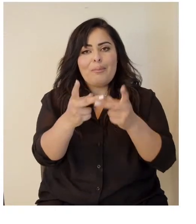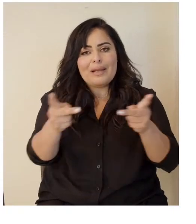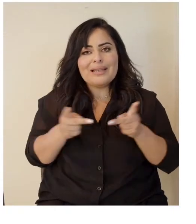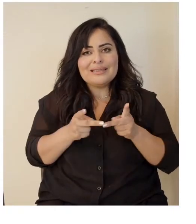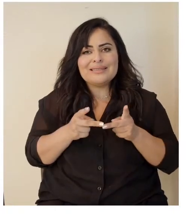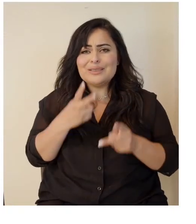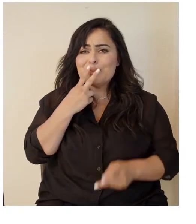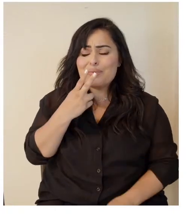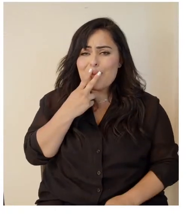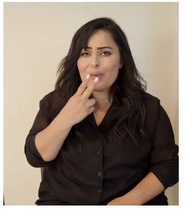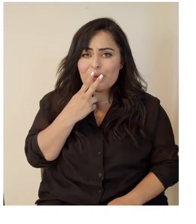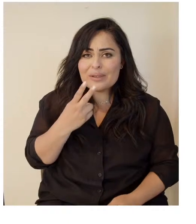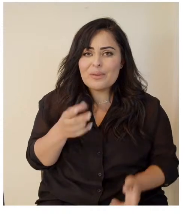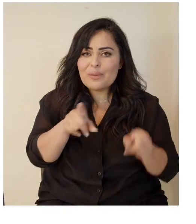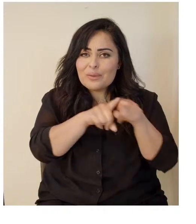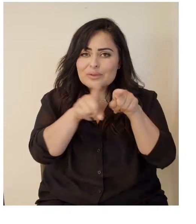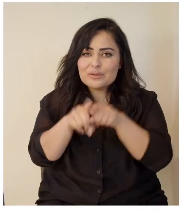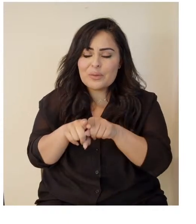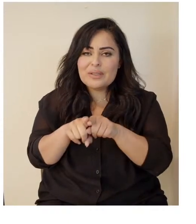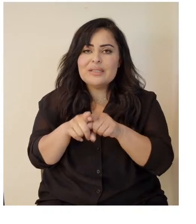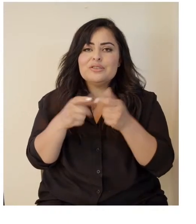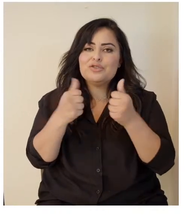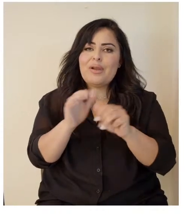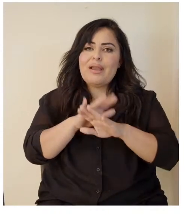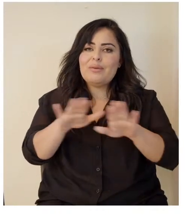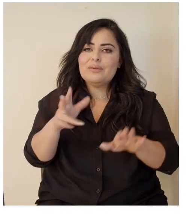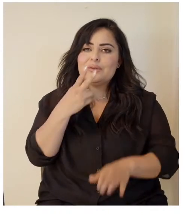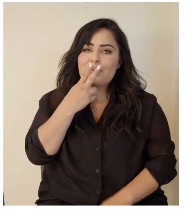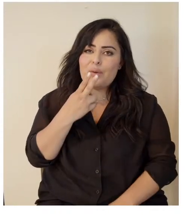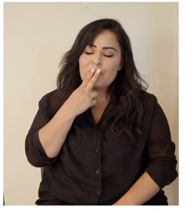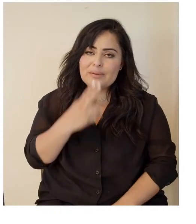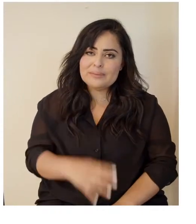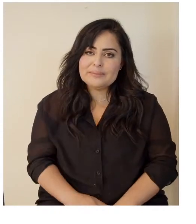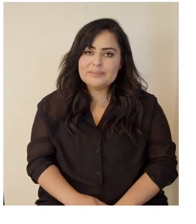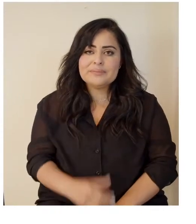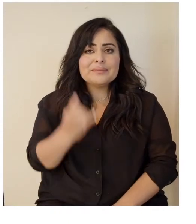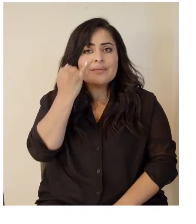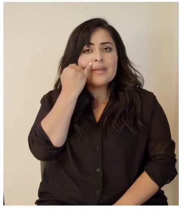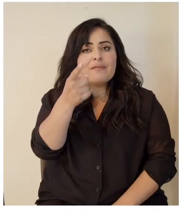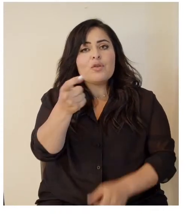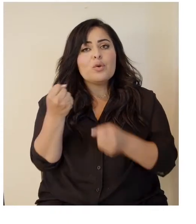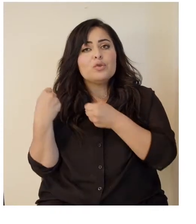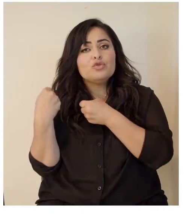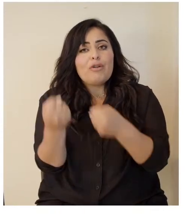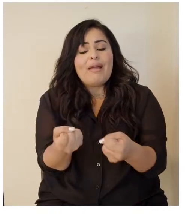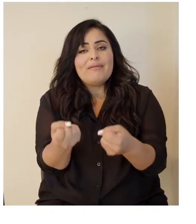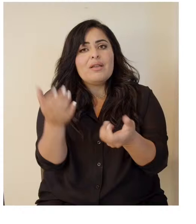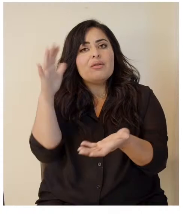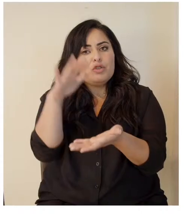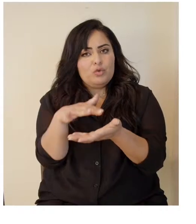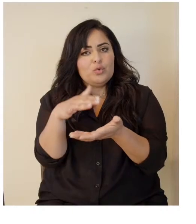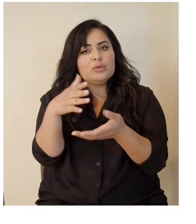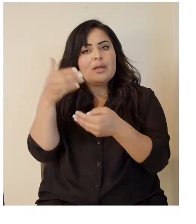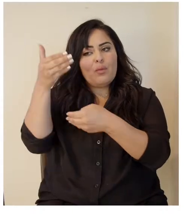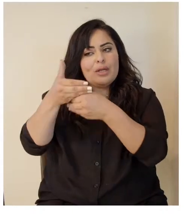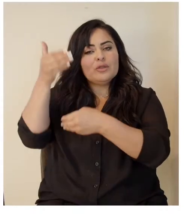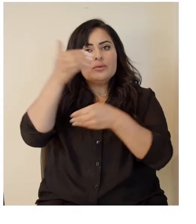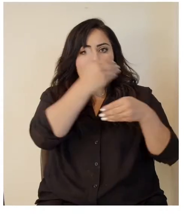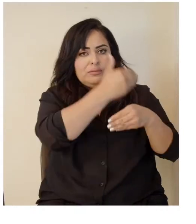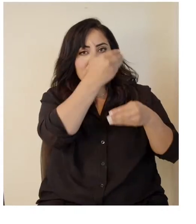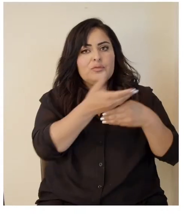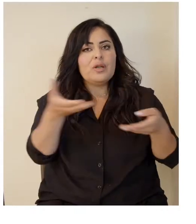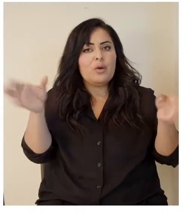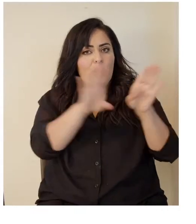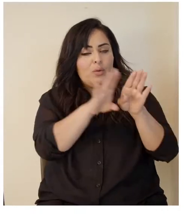but especially right now, try not to smoke as much. If you're driving, you can reduce smoke in your car by closing the windows and